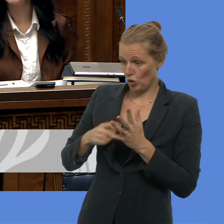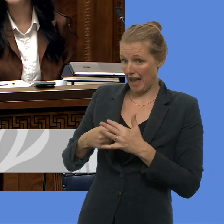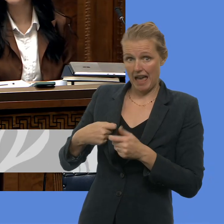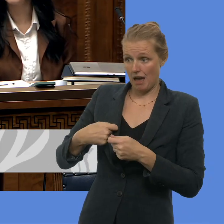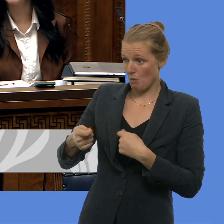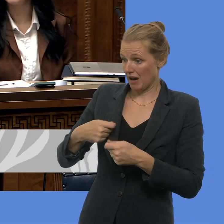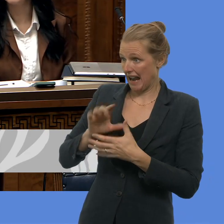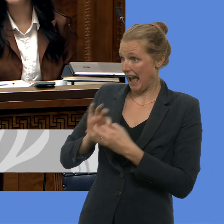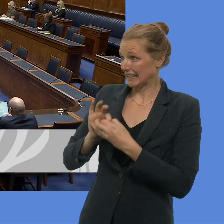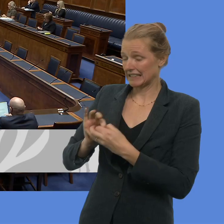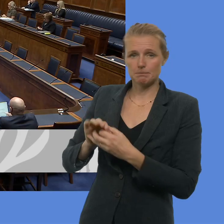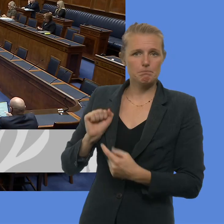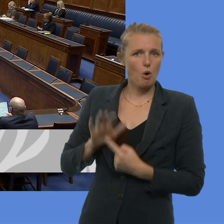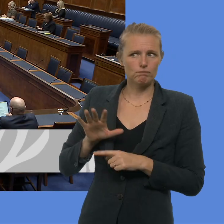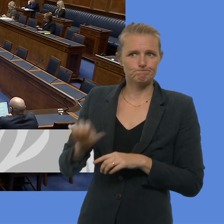Loughlin.